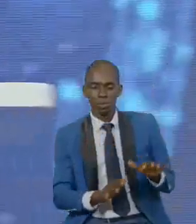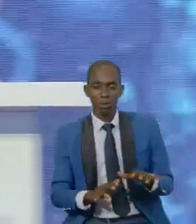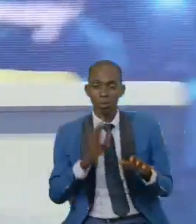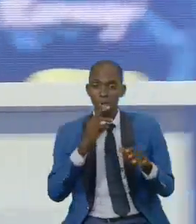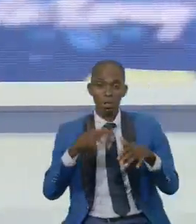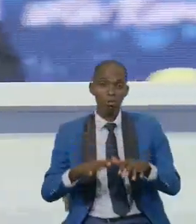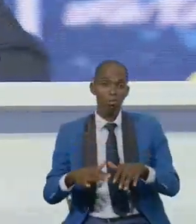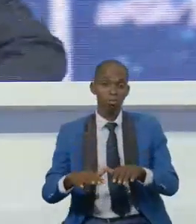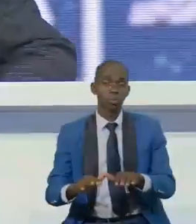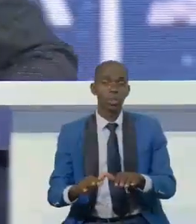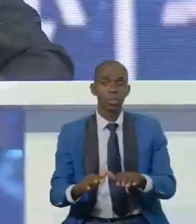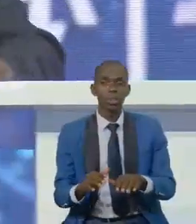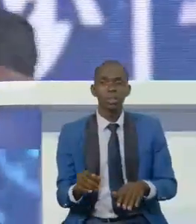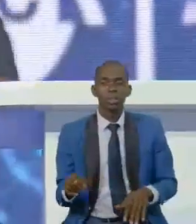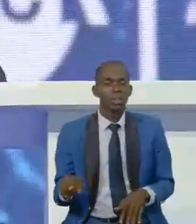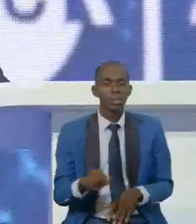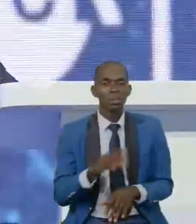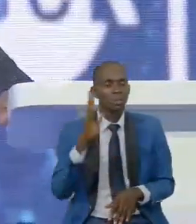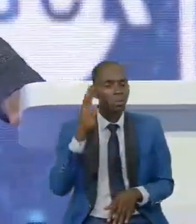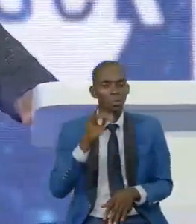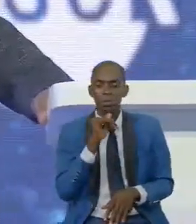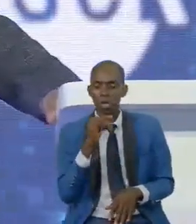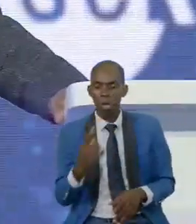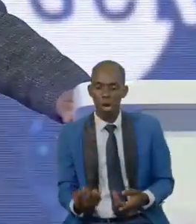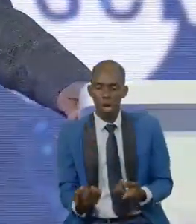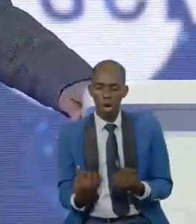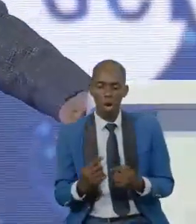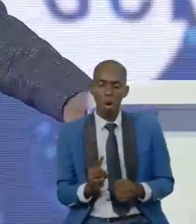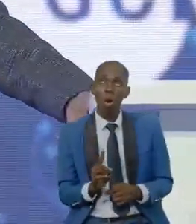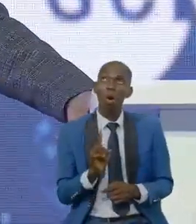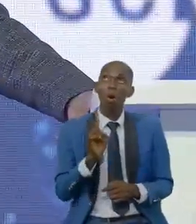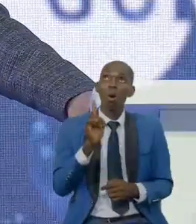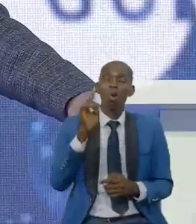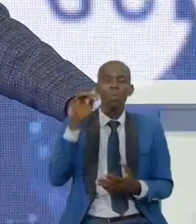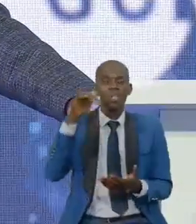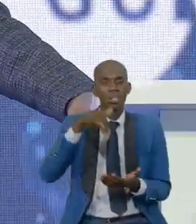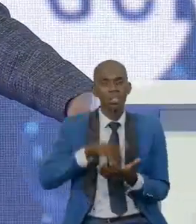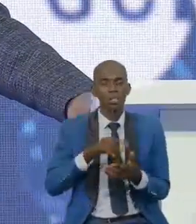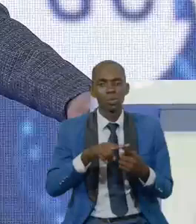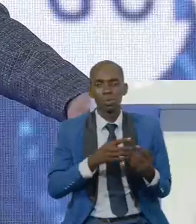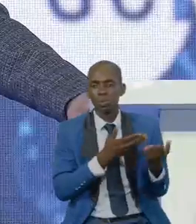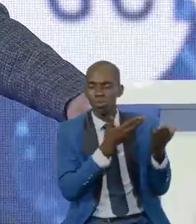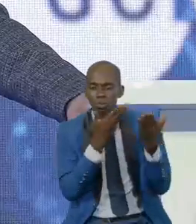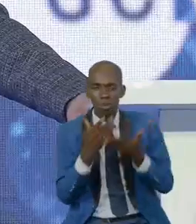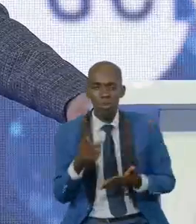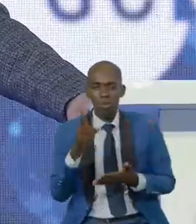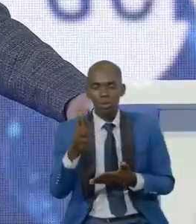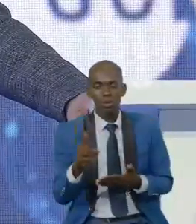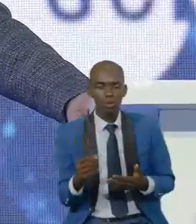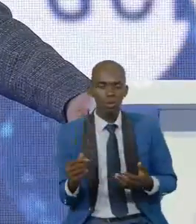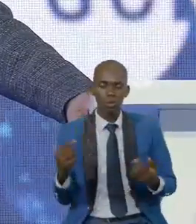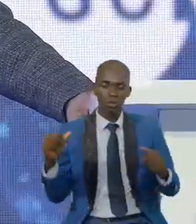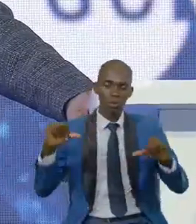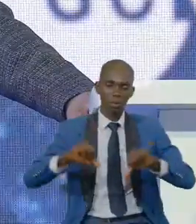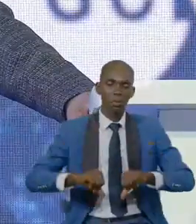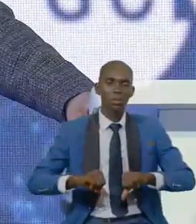They will not surface again to bring you condemnation.